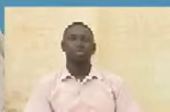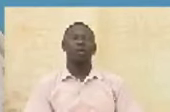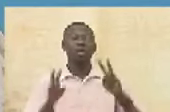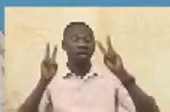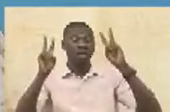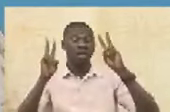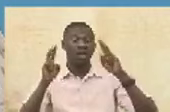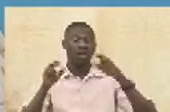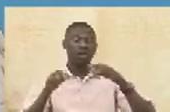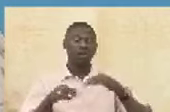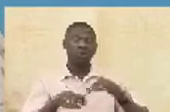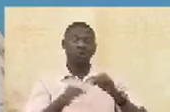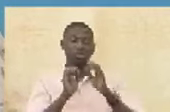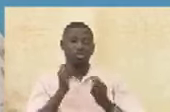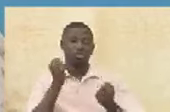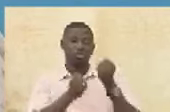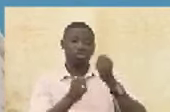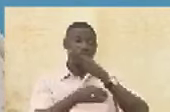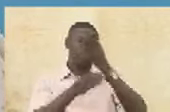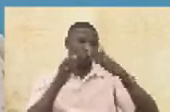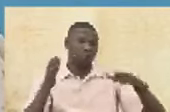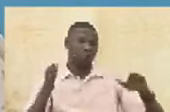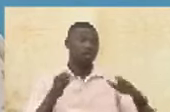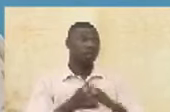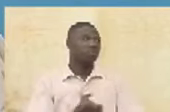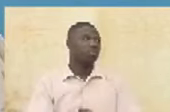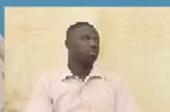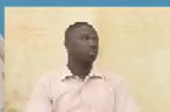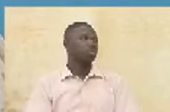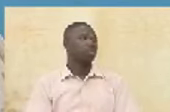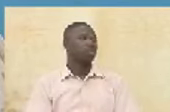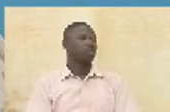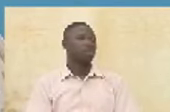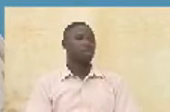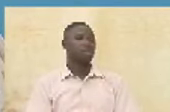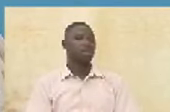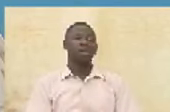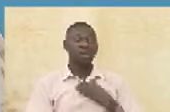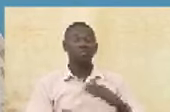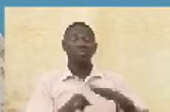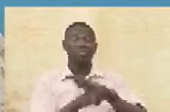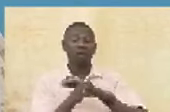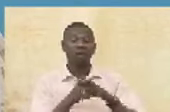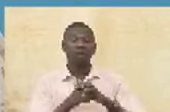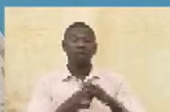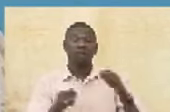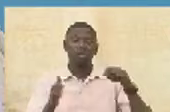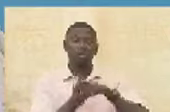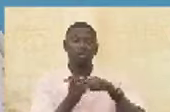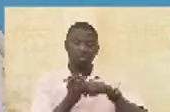Jamme took a truck. I want to find a tear camera, tear bottle. That's what he filled with